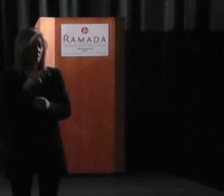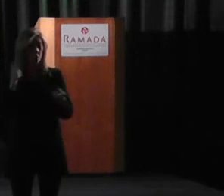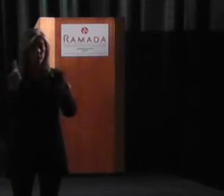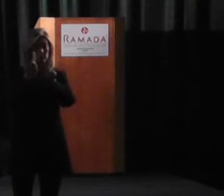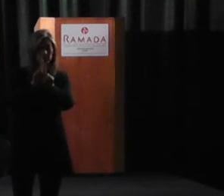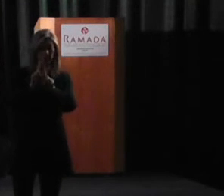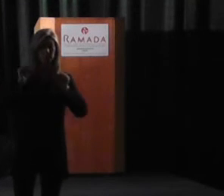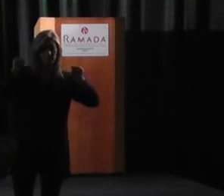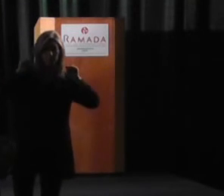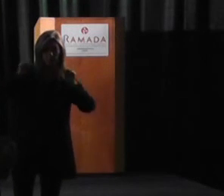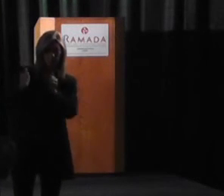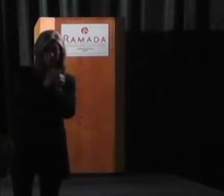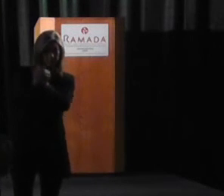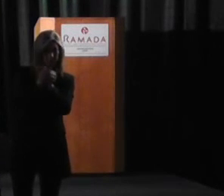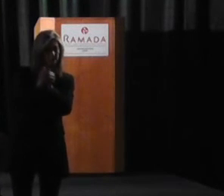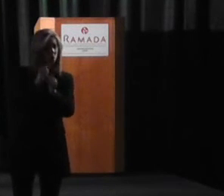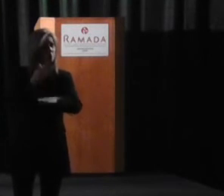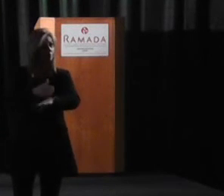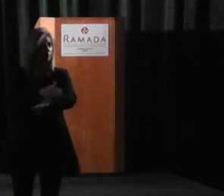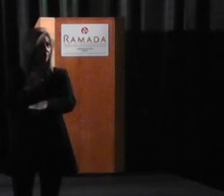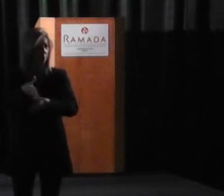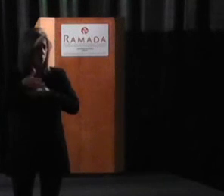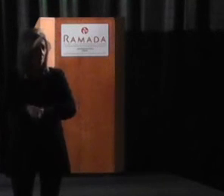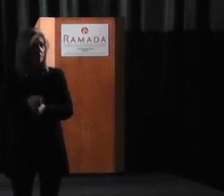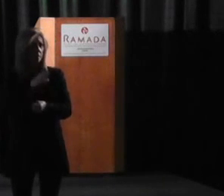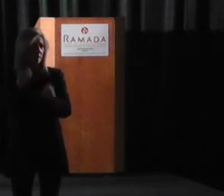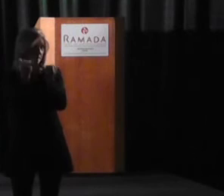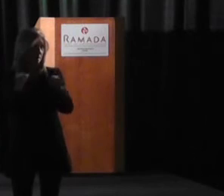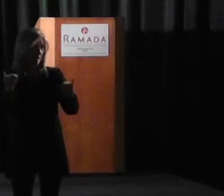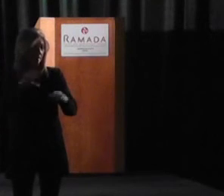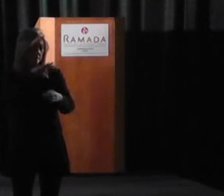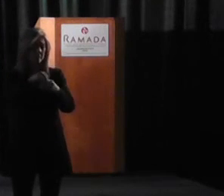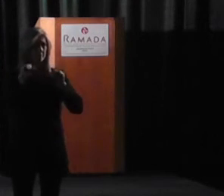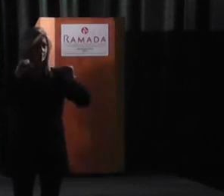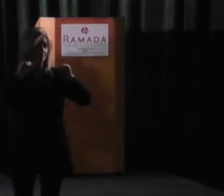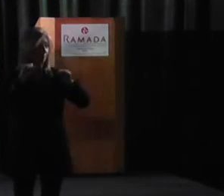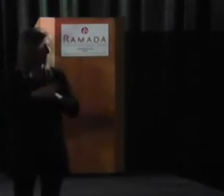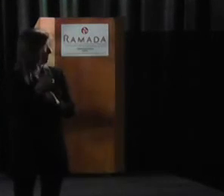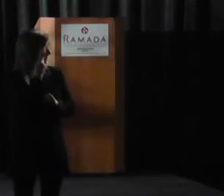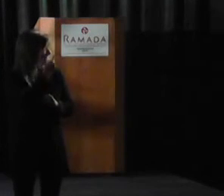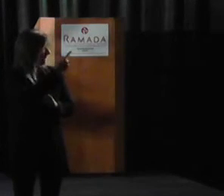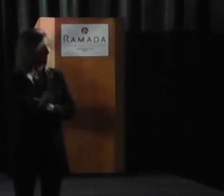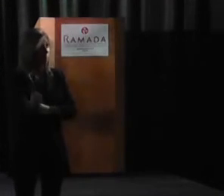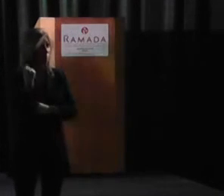we help to build confidence and independence for youth within a fitness setting. Don't those bicep curls look awesome?